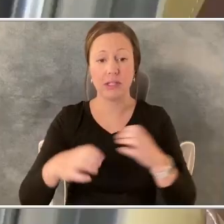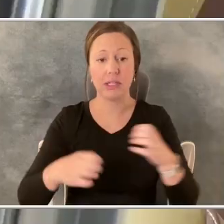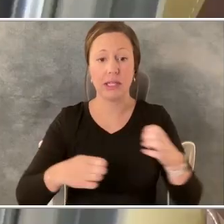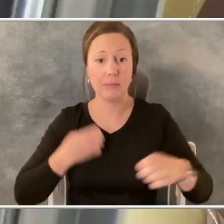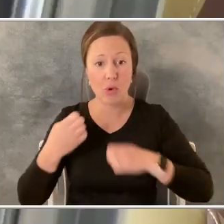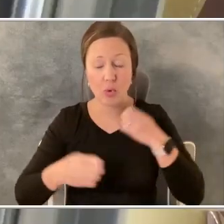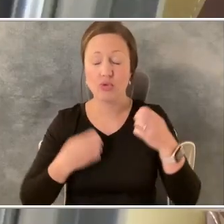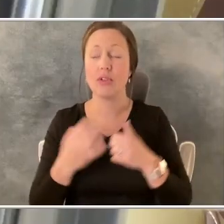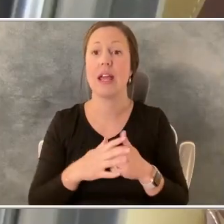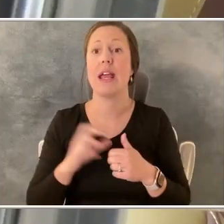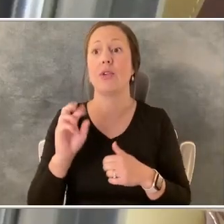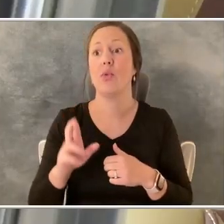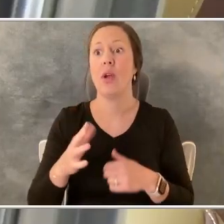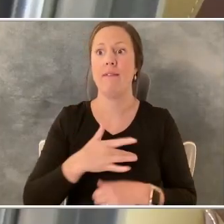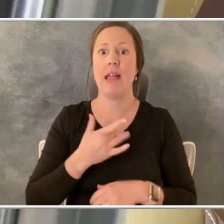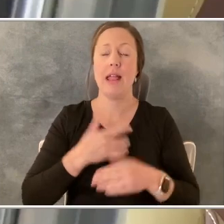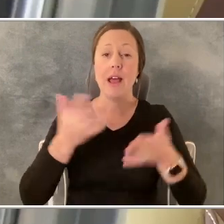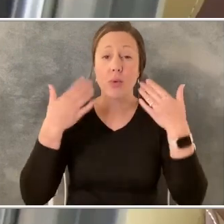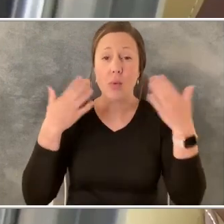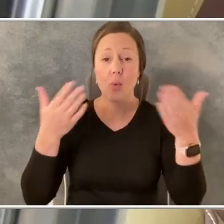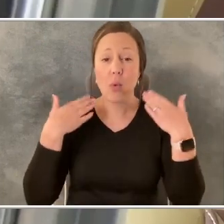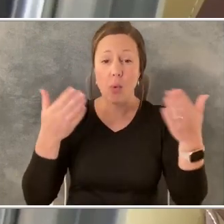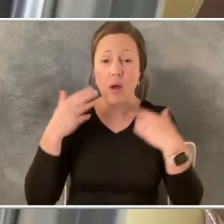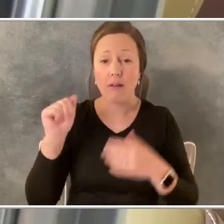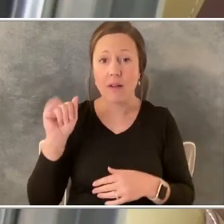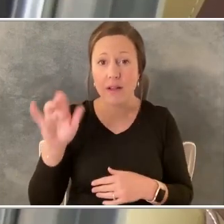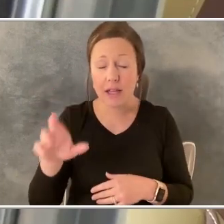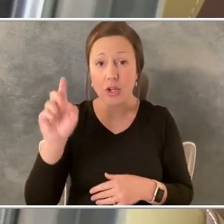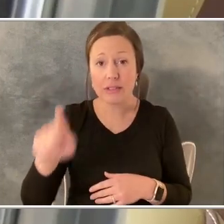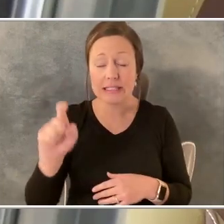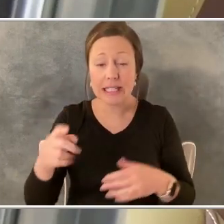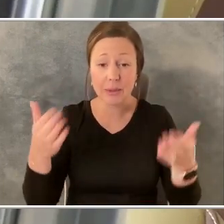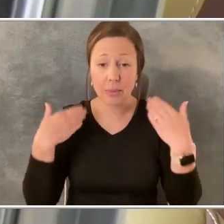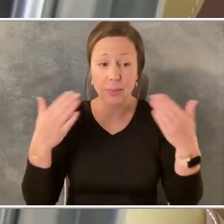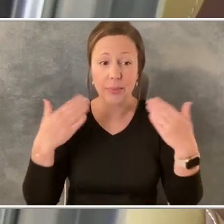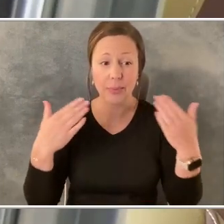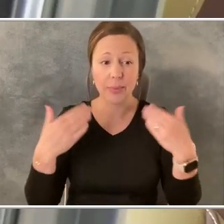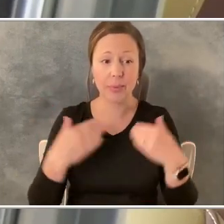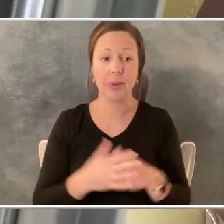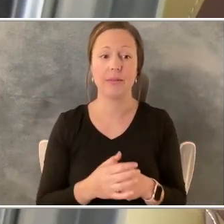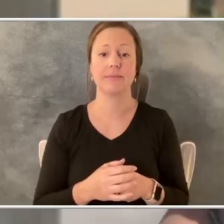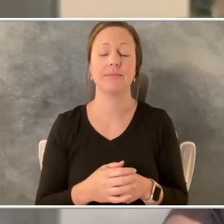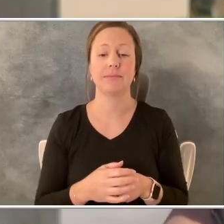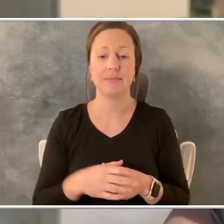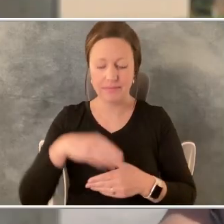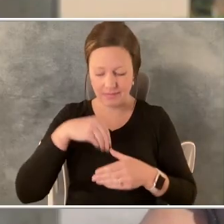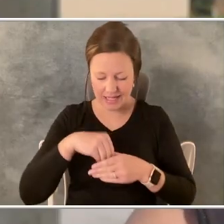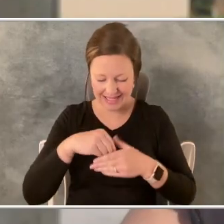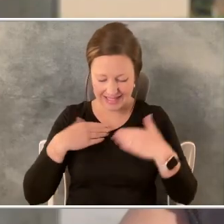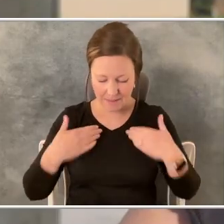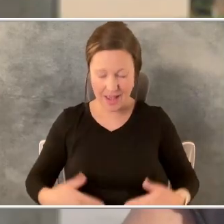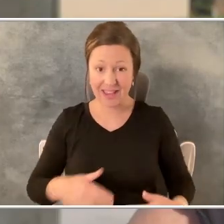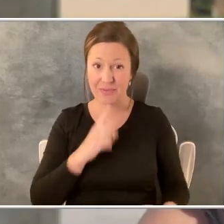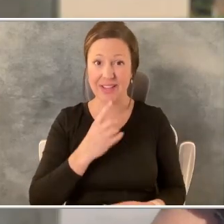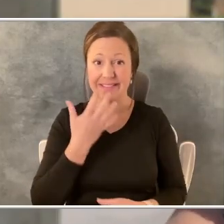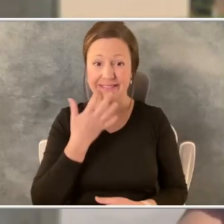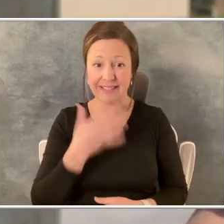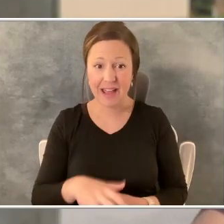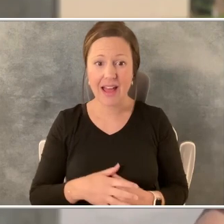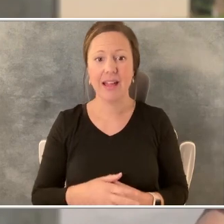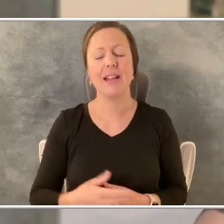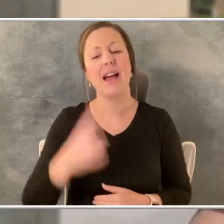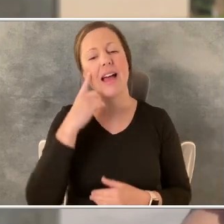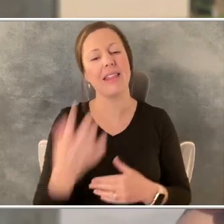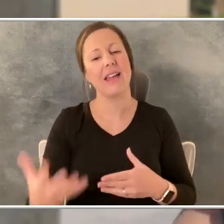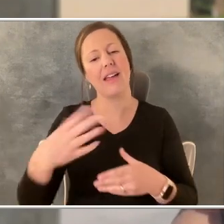or sticking your head in the freezer, and it's like you want to cool down so bad, but your insides is like on fire. I think it involves